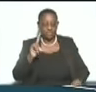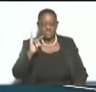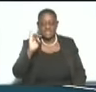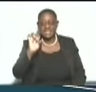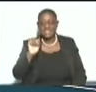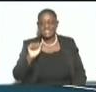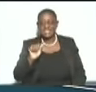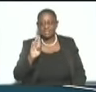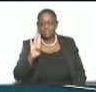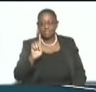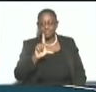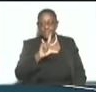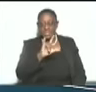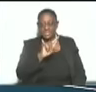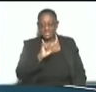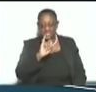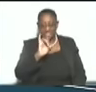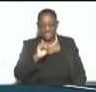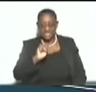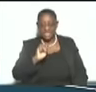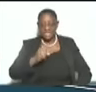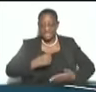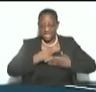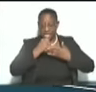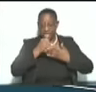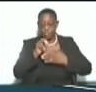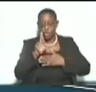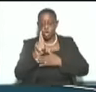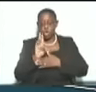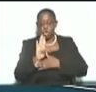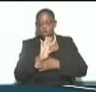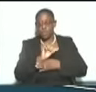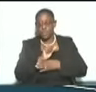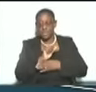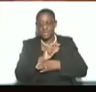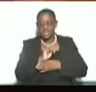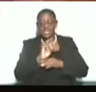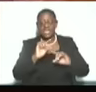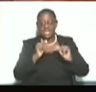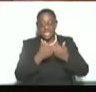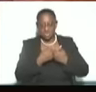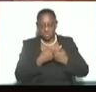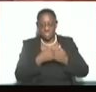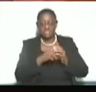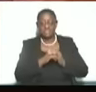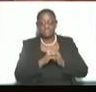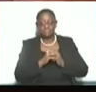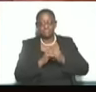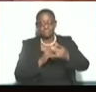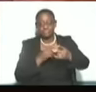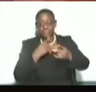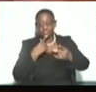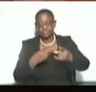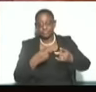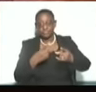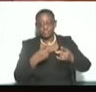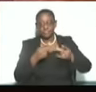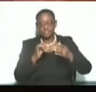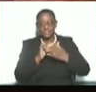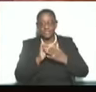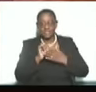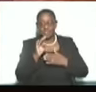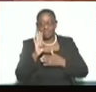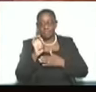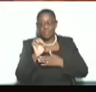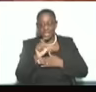improve conditions in urban communities. Speaker Patricia DeVoe also offering condolences to Carmichael MP Keith Bell